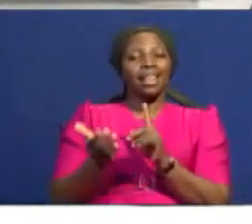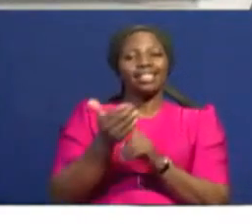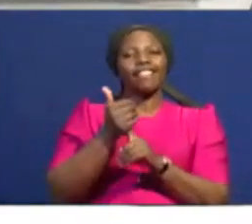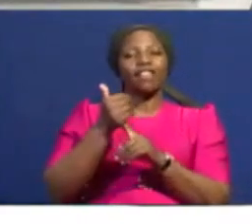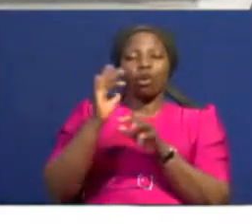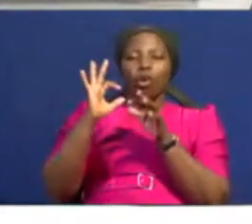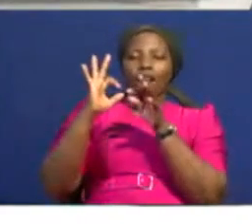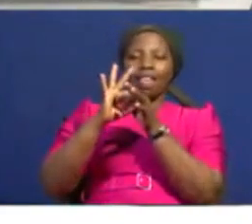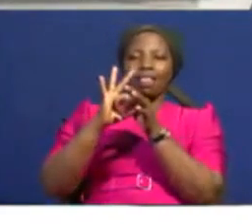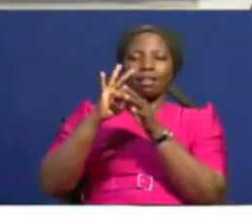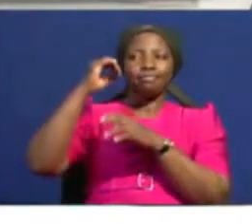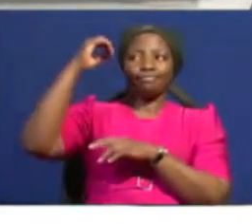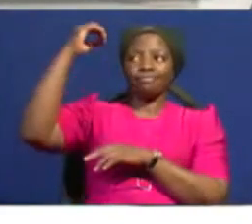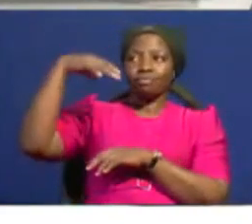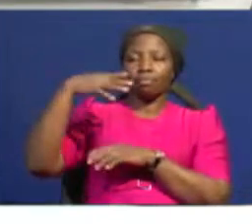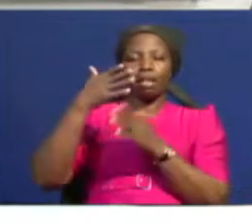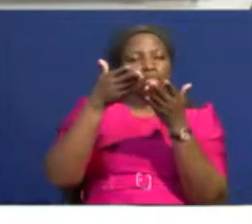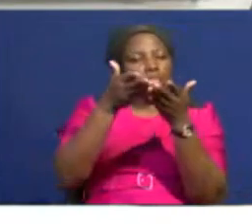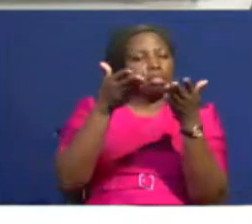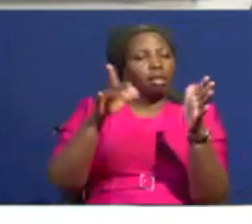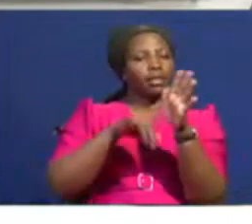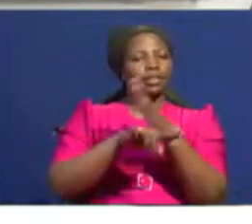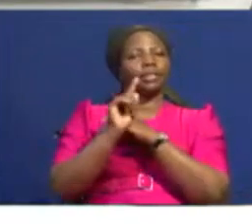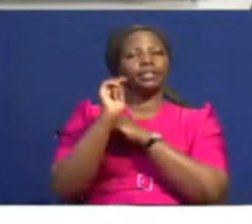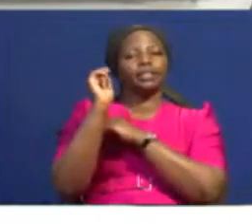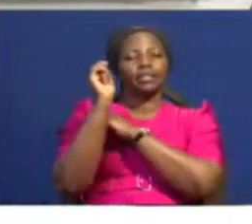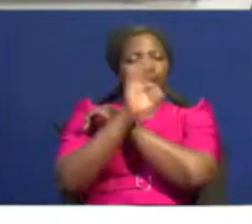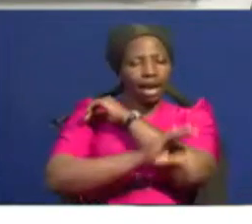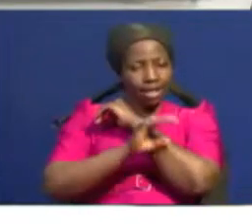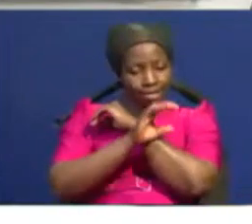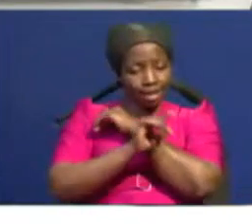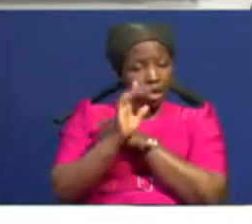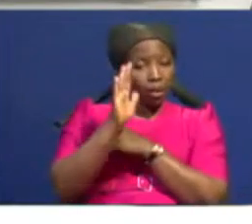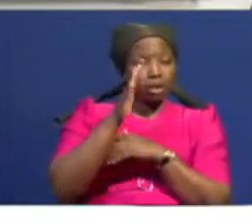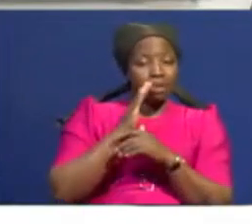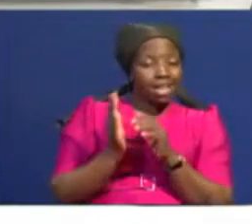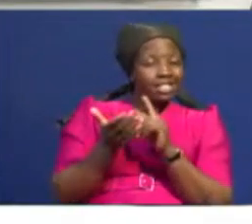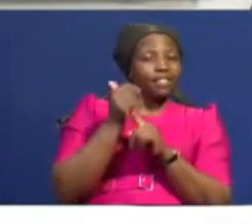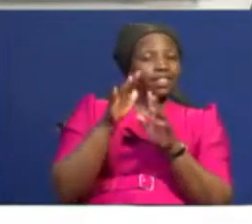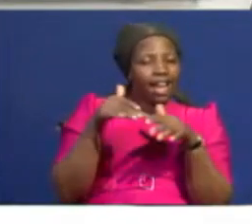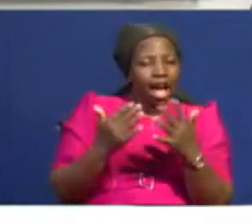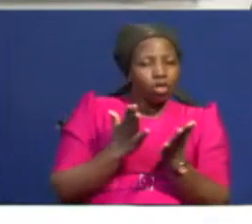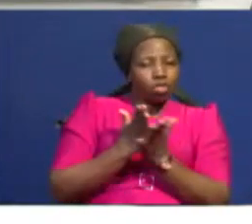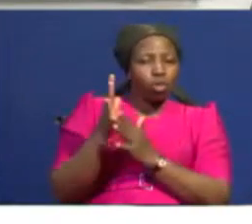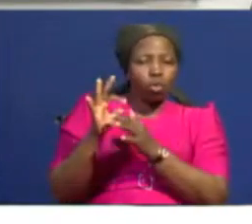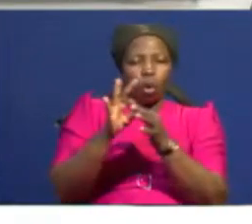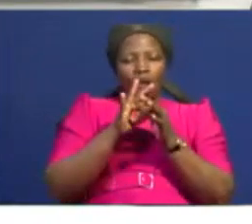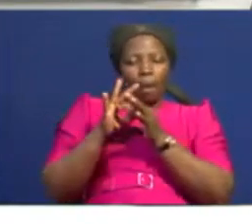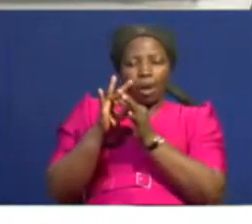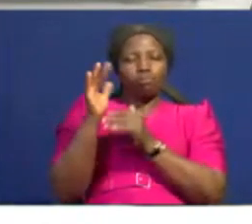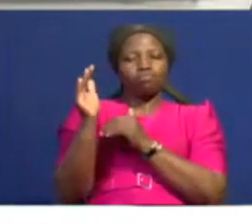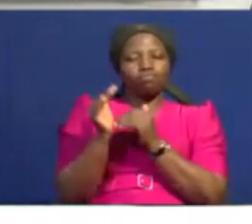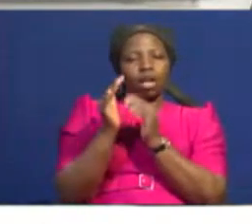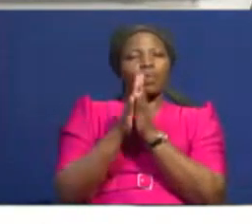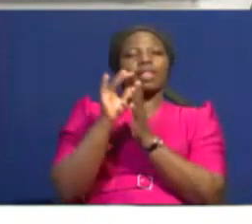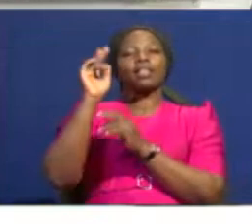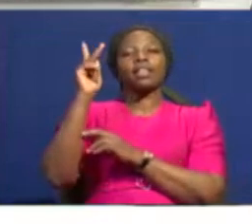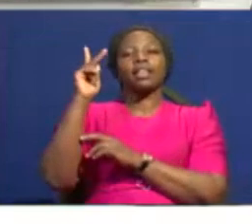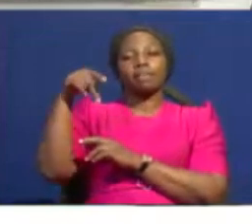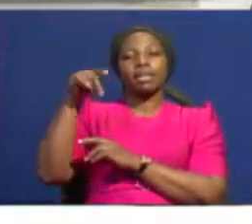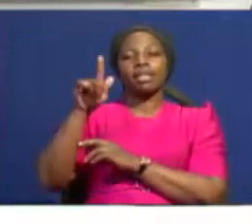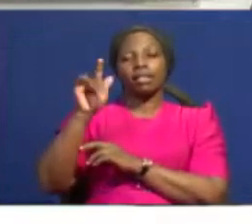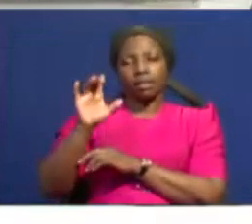connectivity across the country. This, he said, will be accomplished through close collaboration with the Kenya Power and Lighting